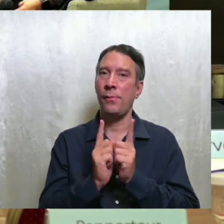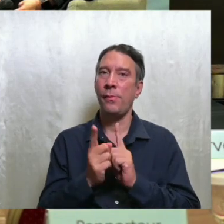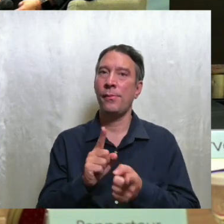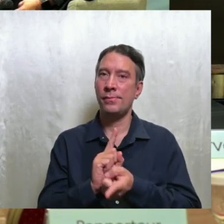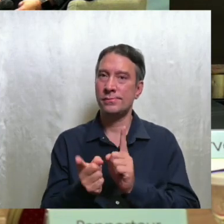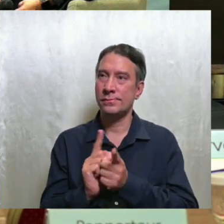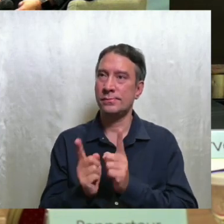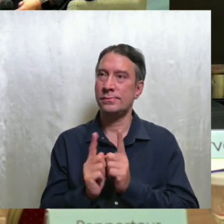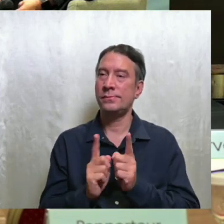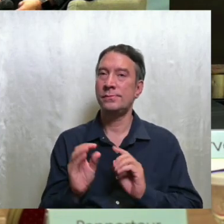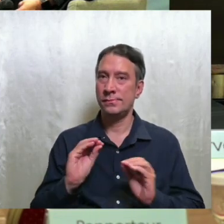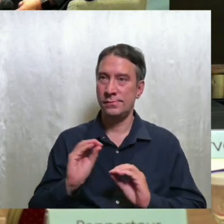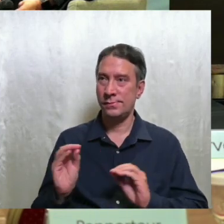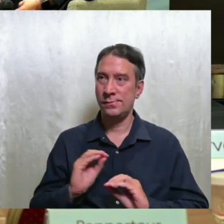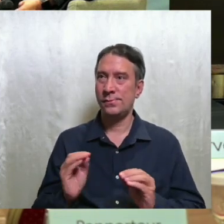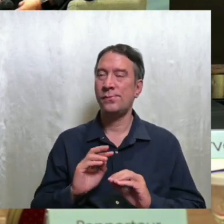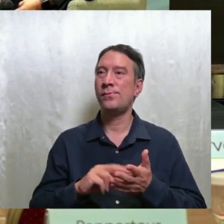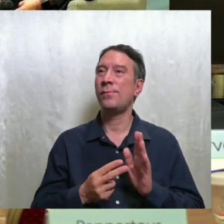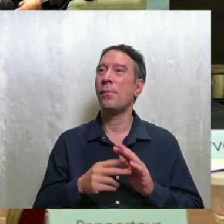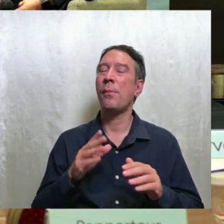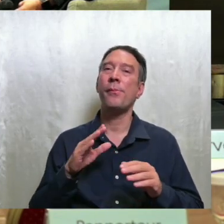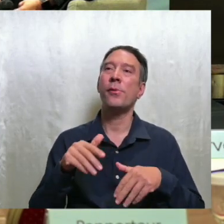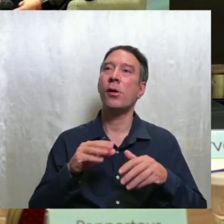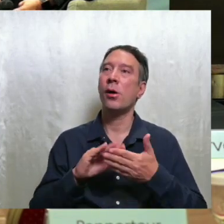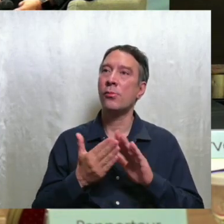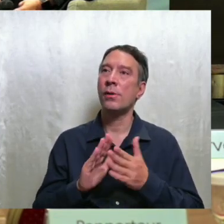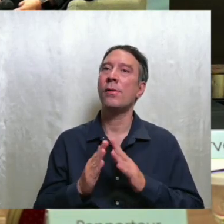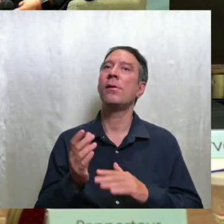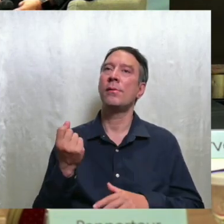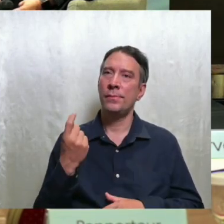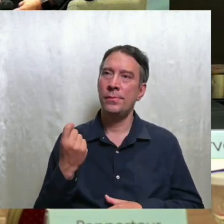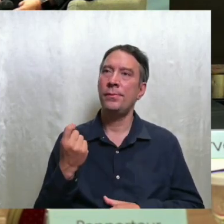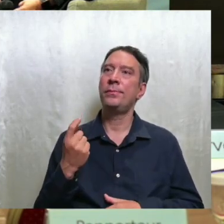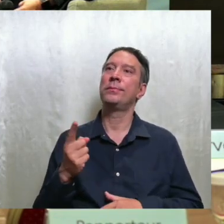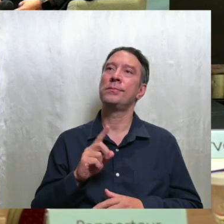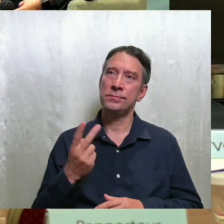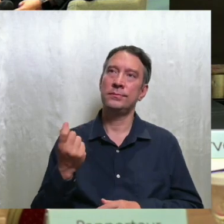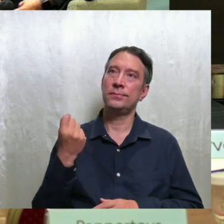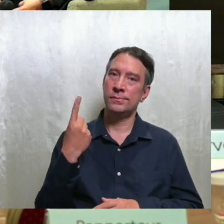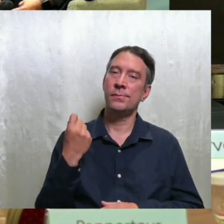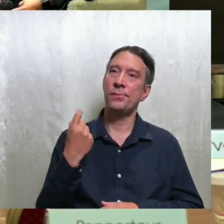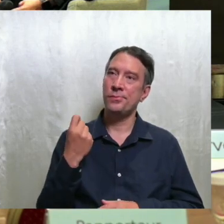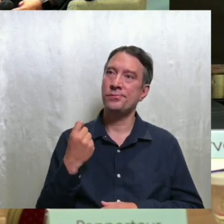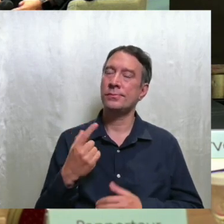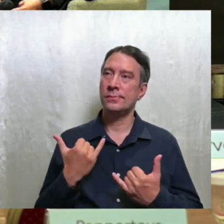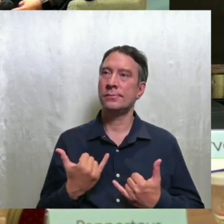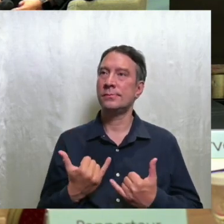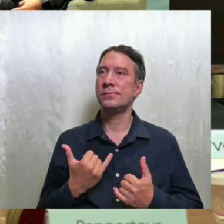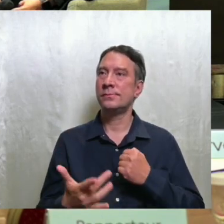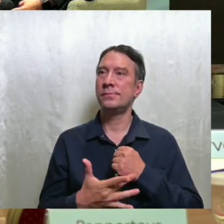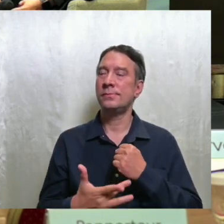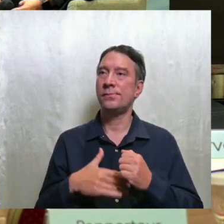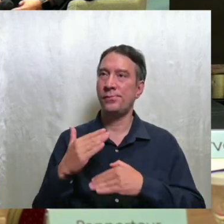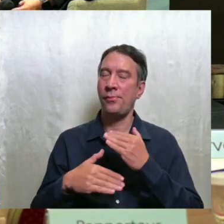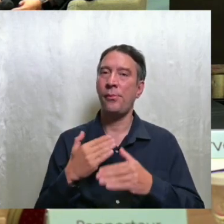the same content. So that is being done, but there are risks. One of the thing is because these translators are